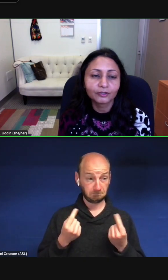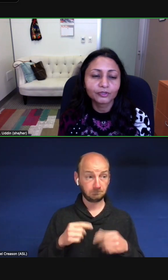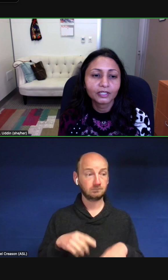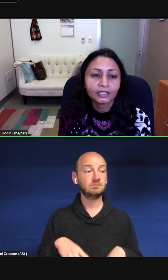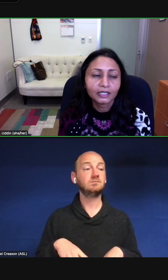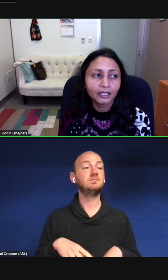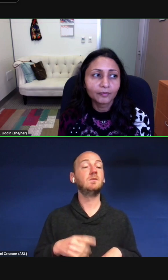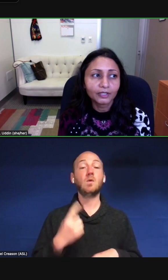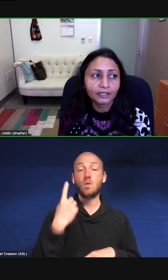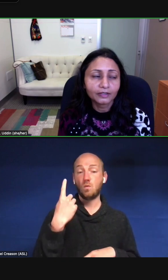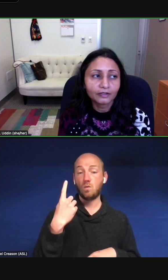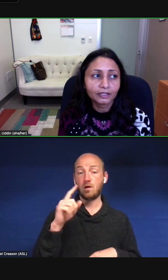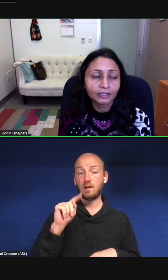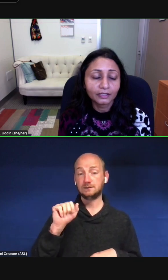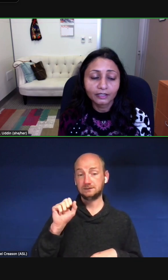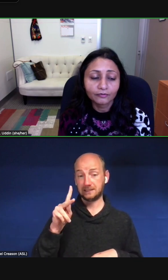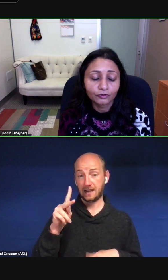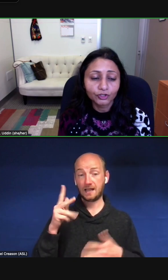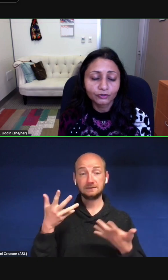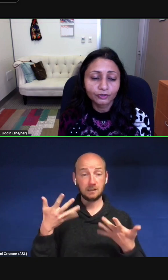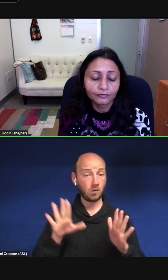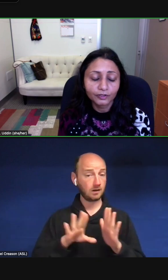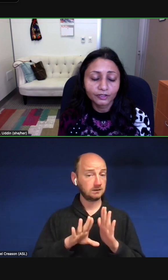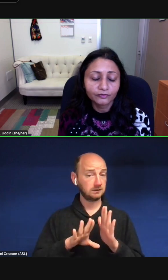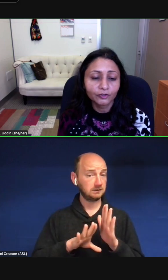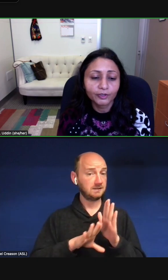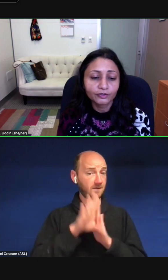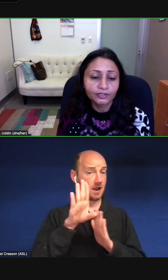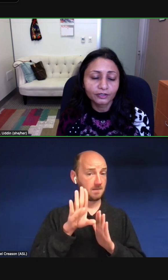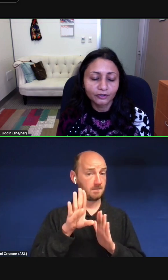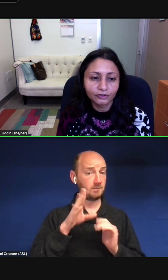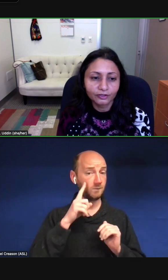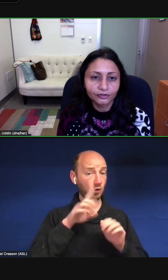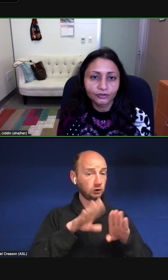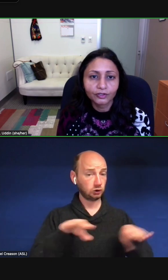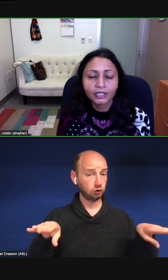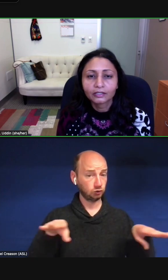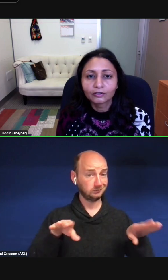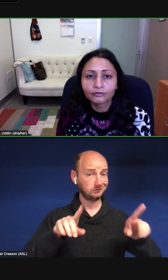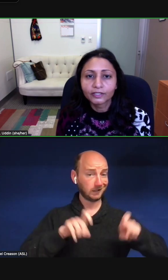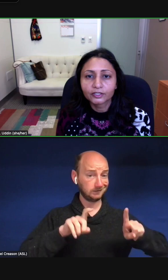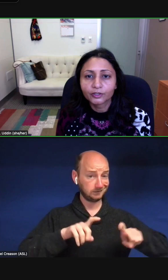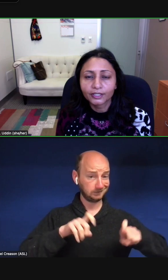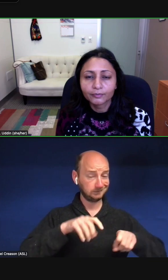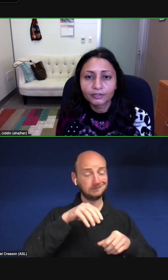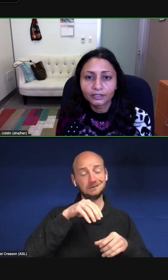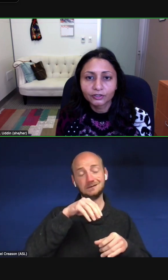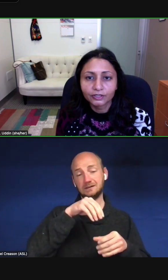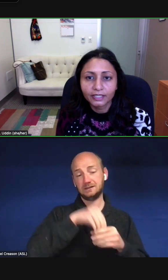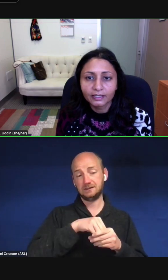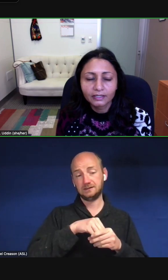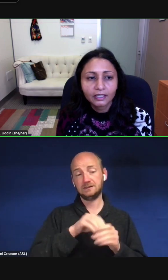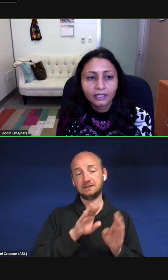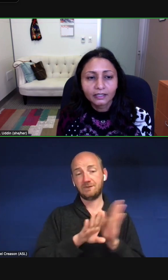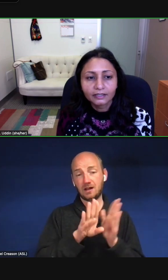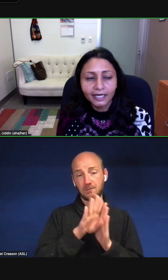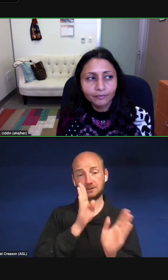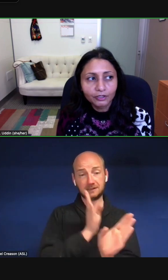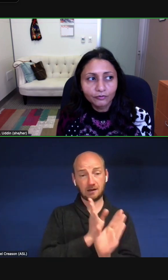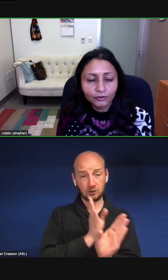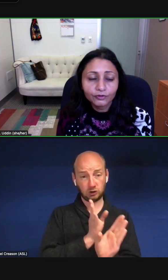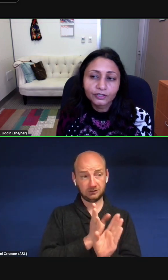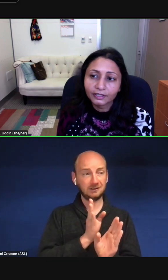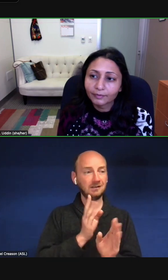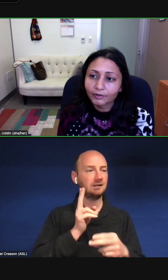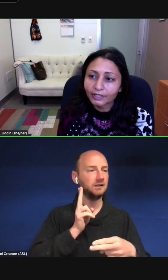was developed for children in the developmental psychology literature called the flexible item selection task, and